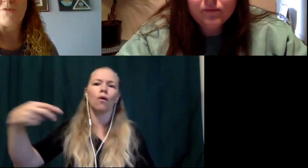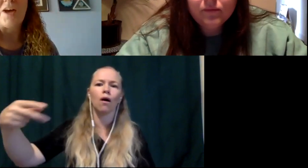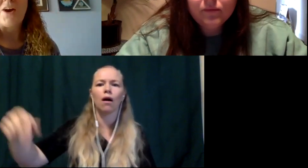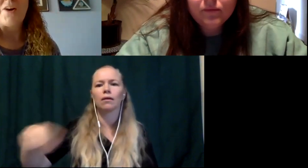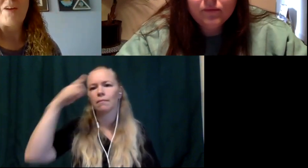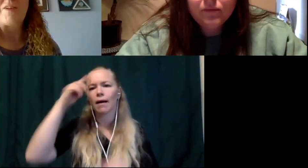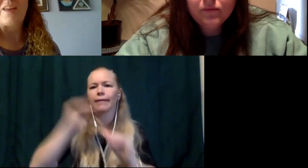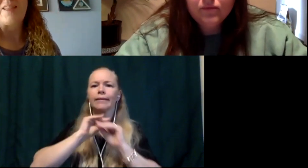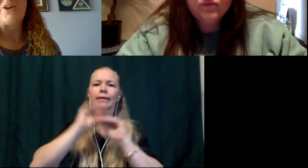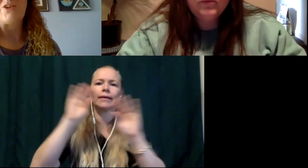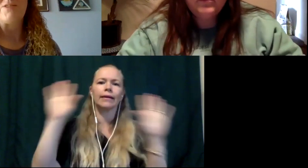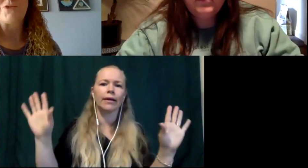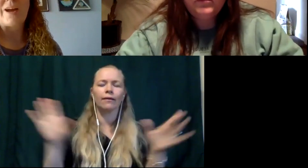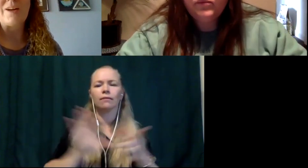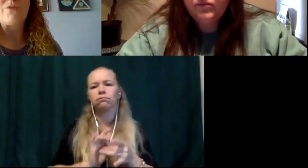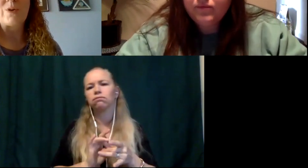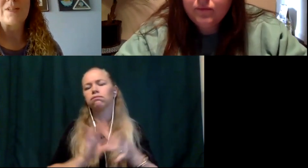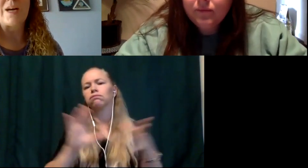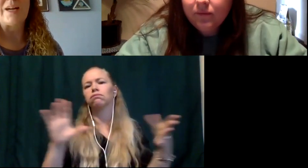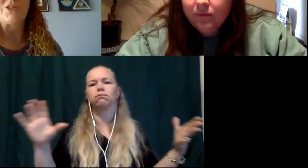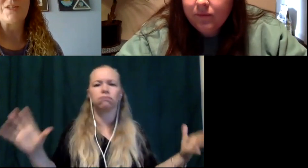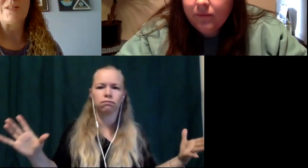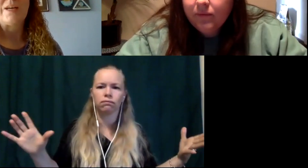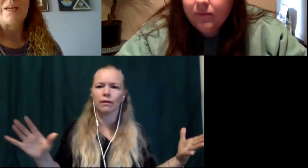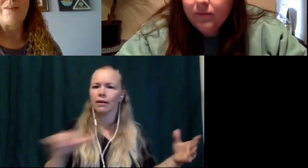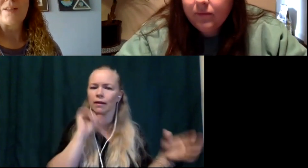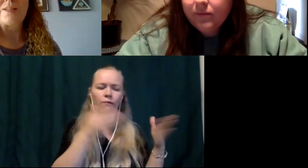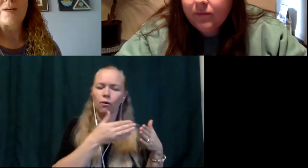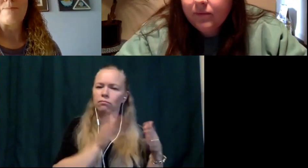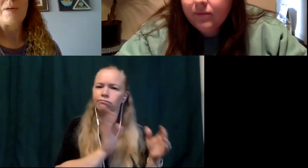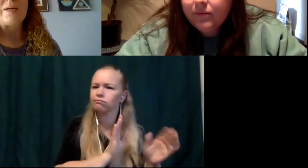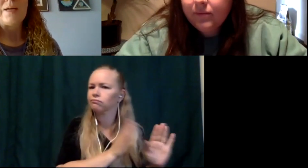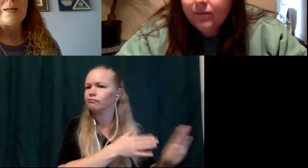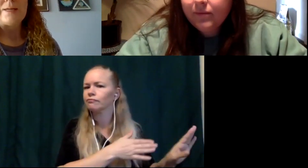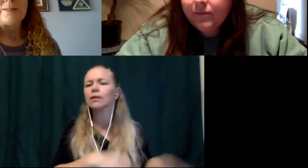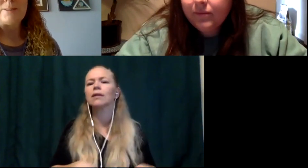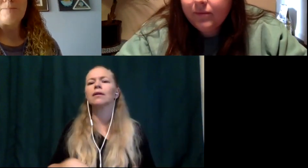mind of everything that you're trying to focus on, and just give it some,